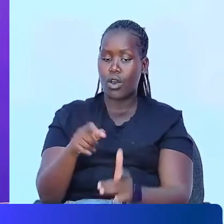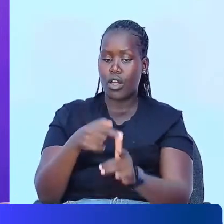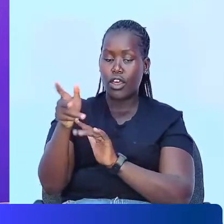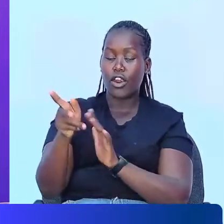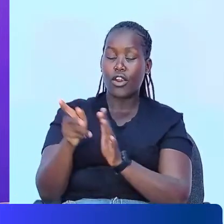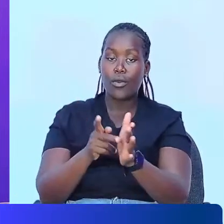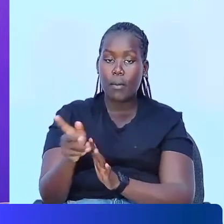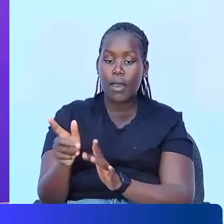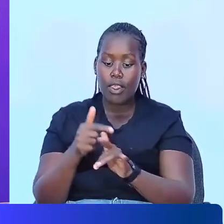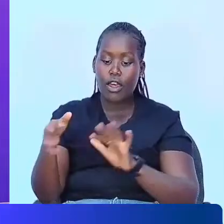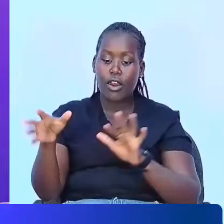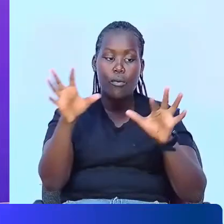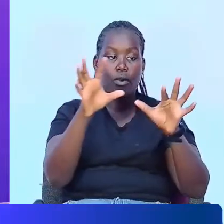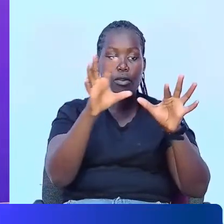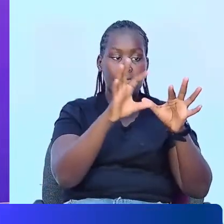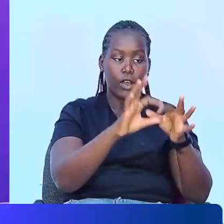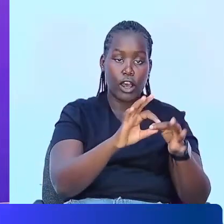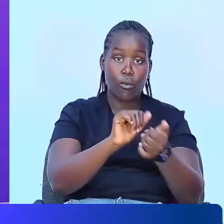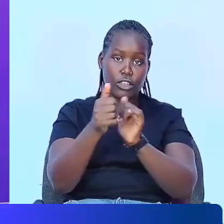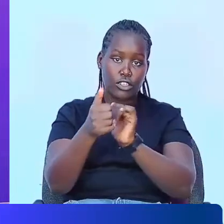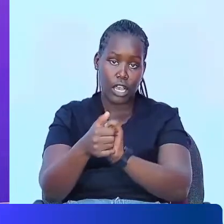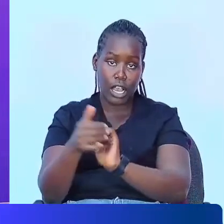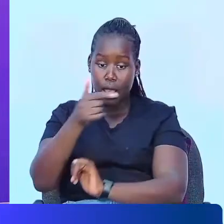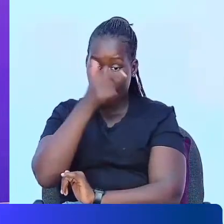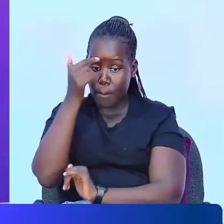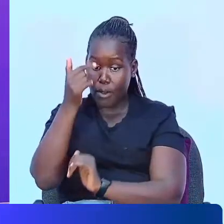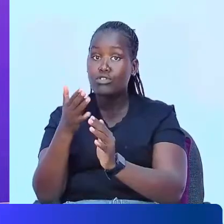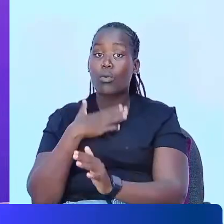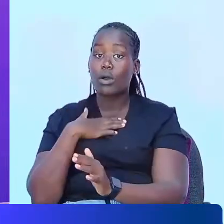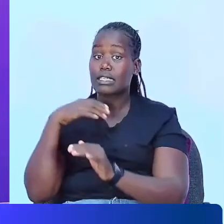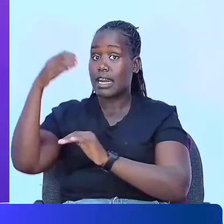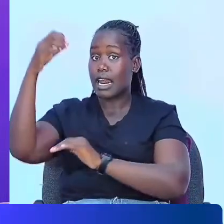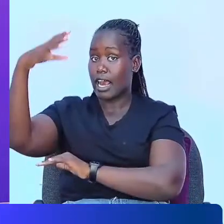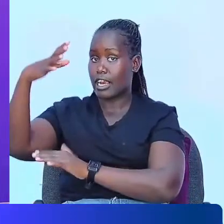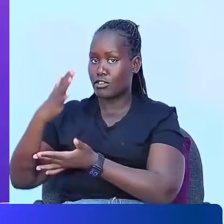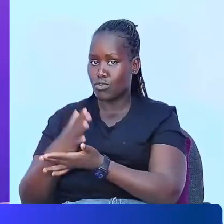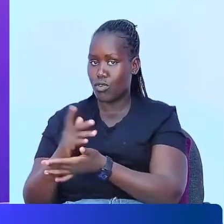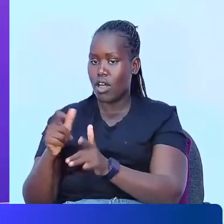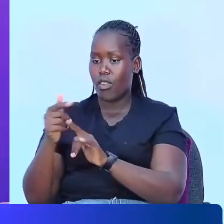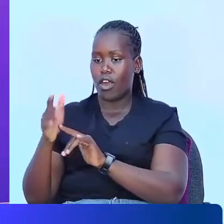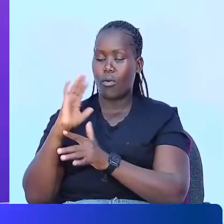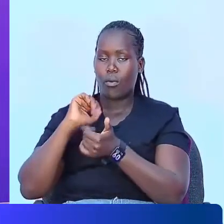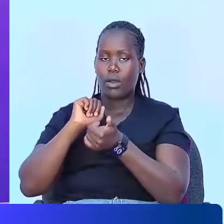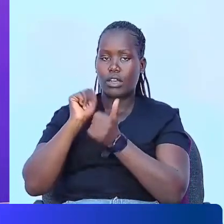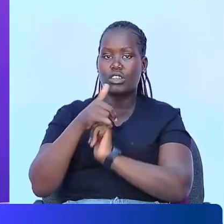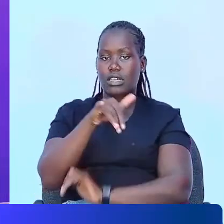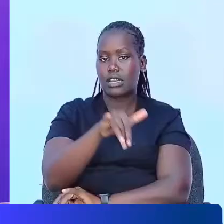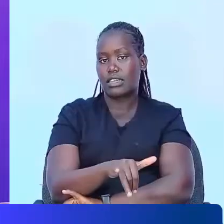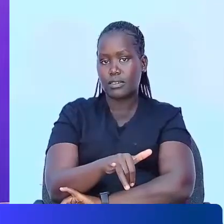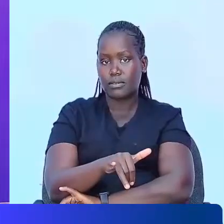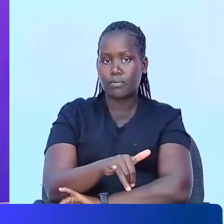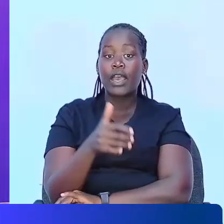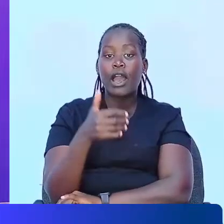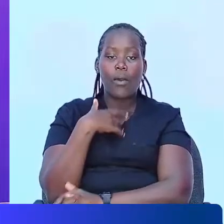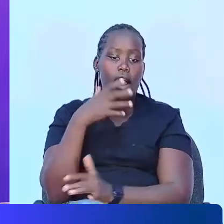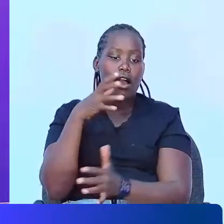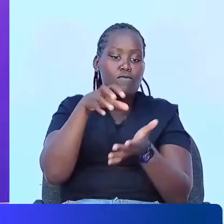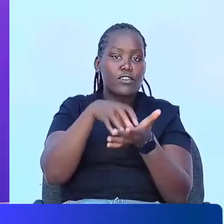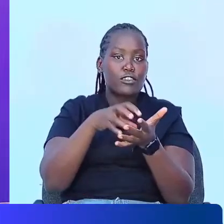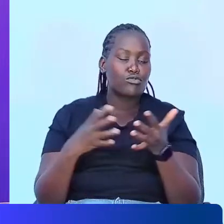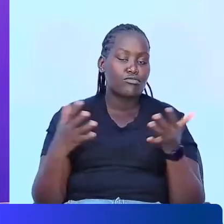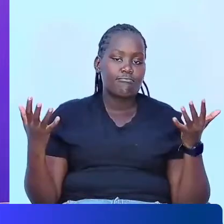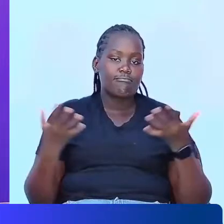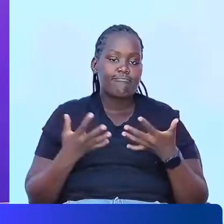we connect you, we rectify. Because you needed electricity, we'll have that rectified. We have situations